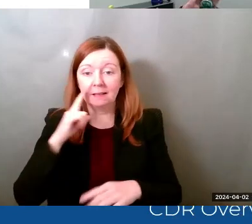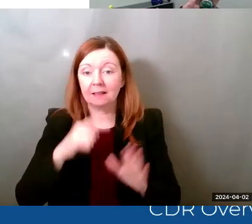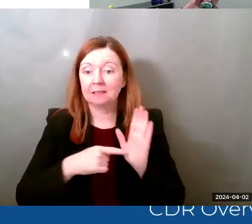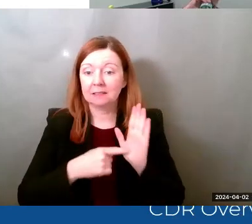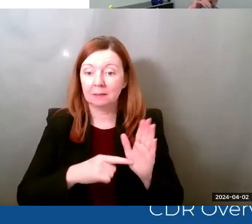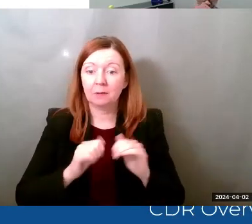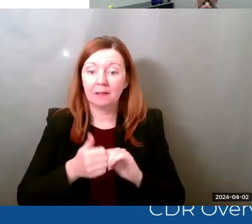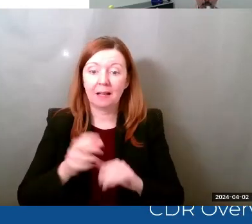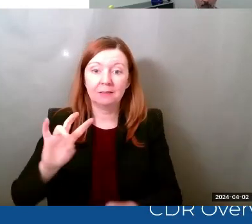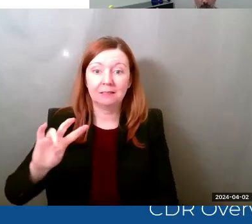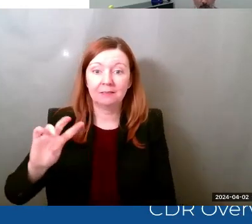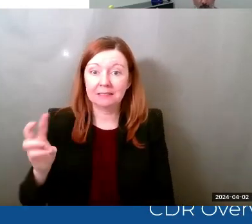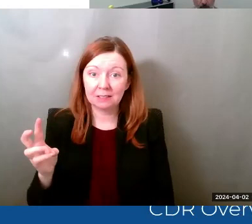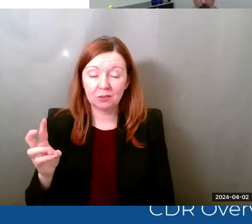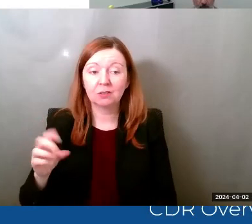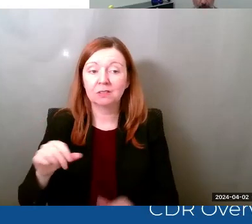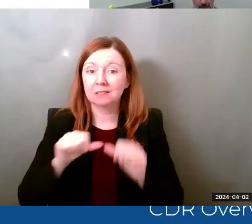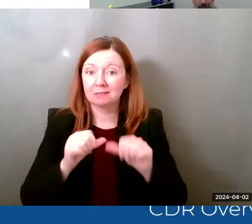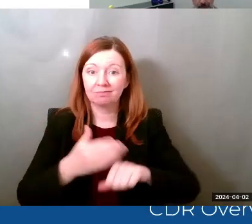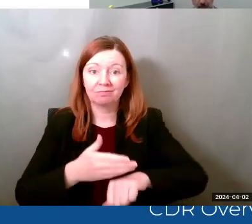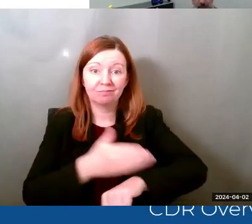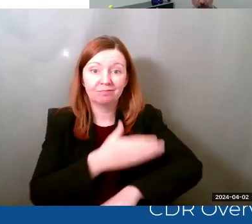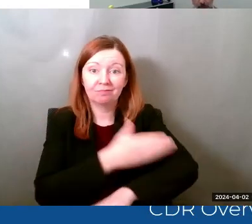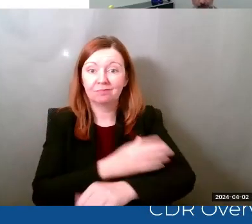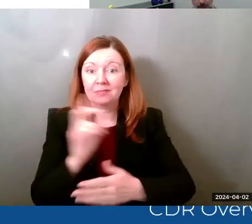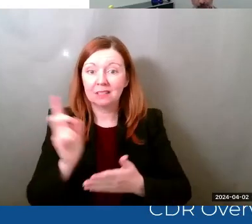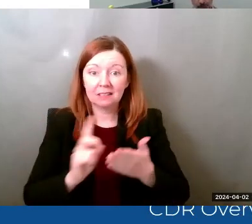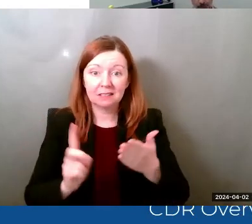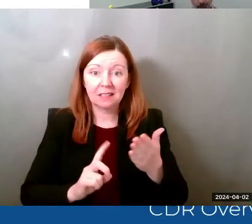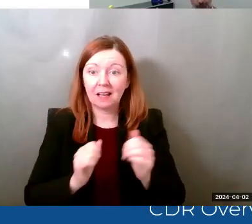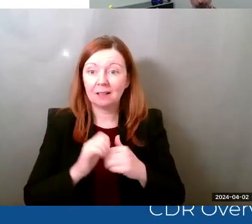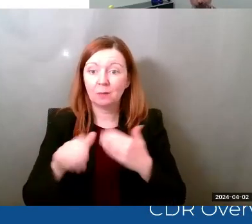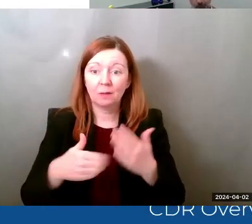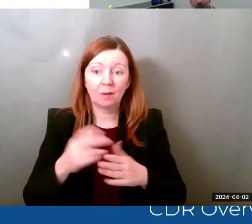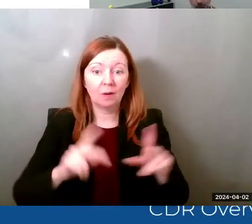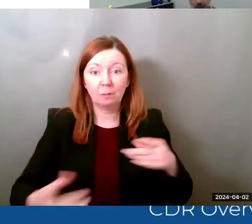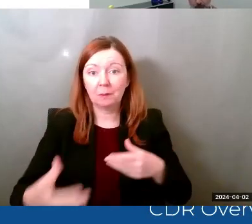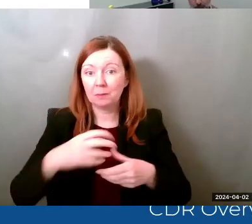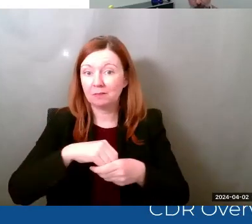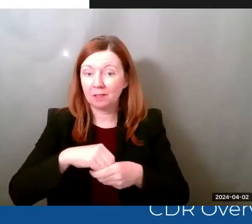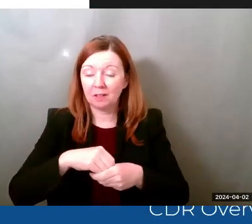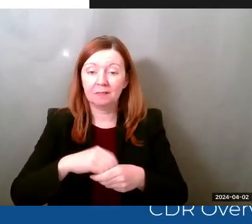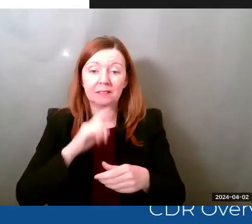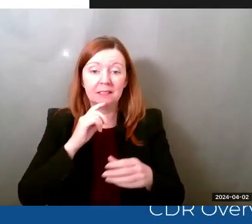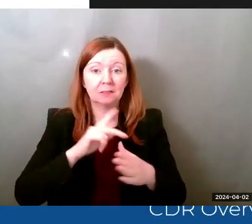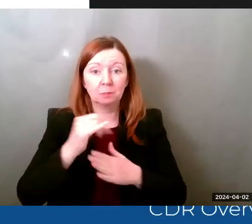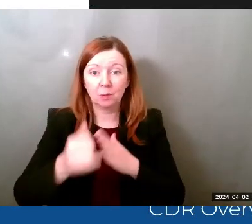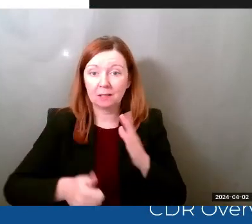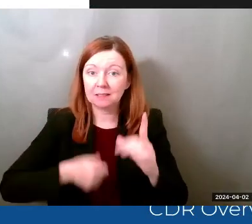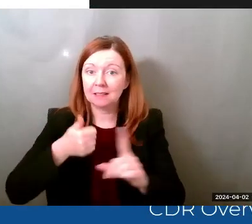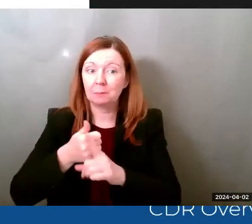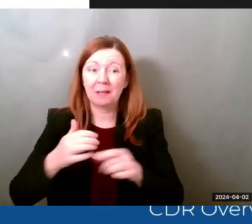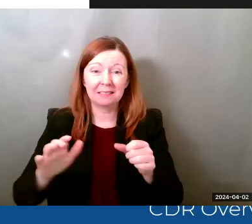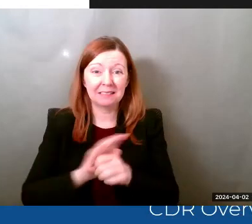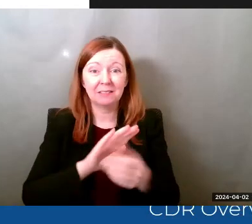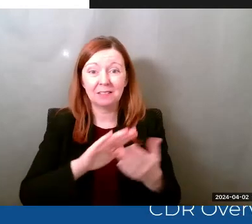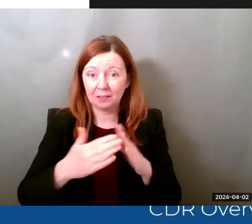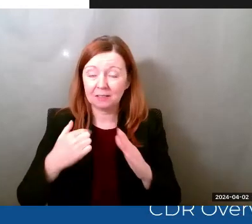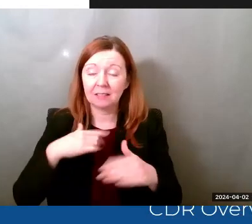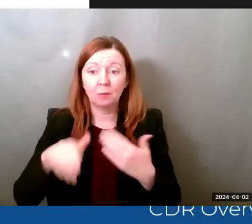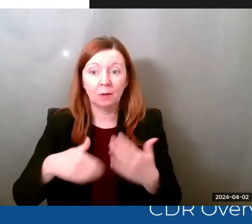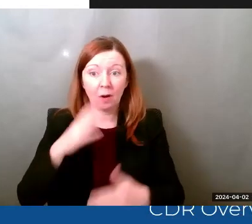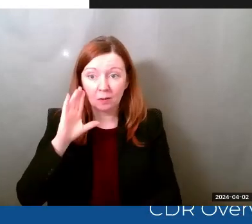example of how the 76ers continue to improve this design with all stakeholders in mind. It's a project that impacts the entire city, as we all